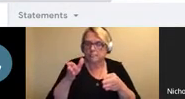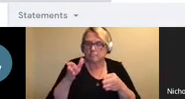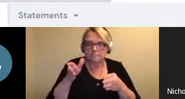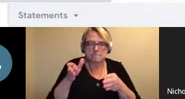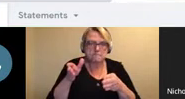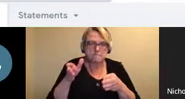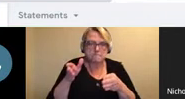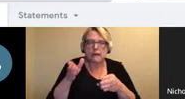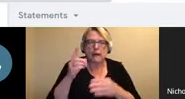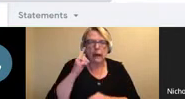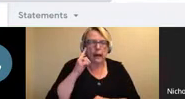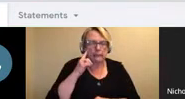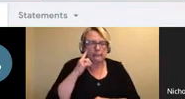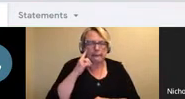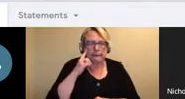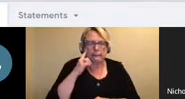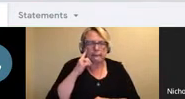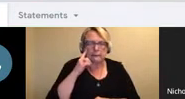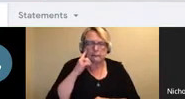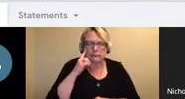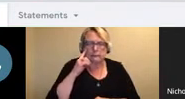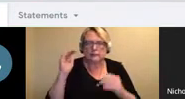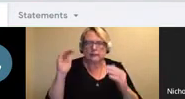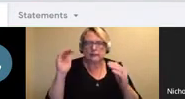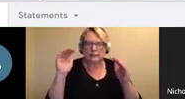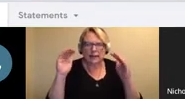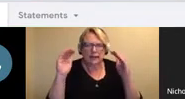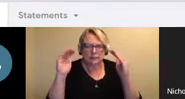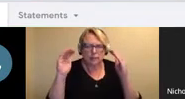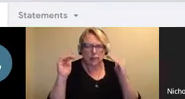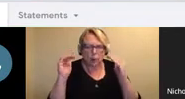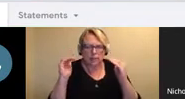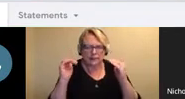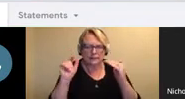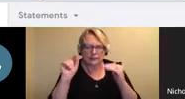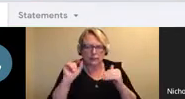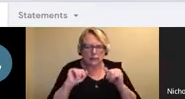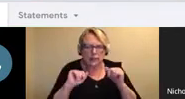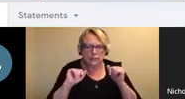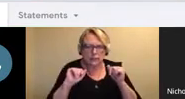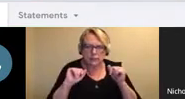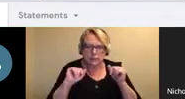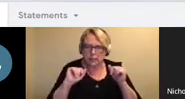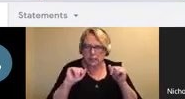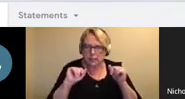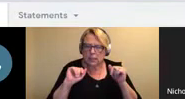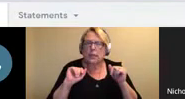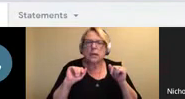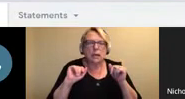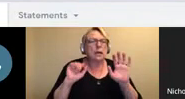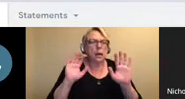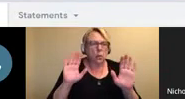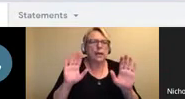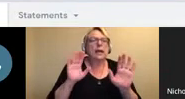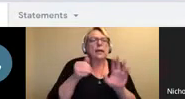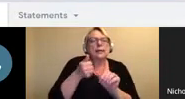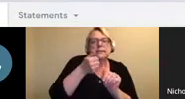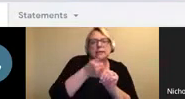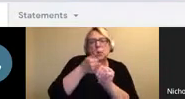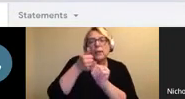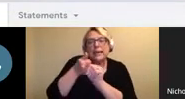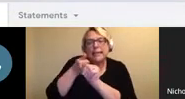I think I'm going to have to lower this just a little bit so that we can all see it. So I separated every one of the